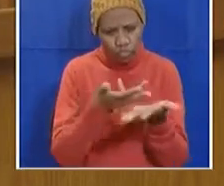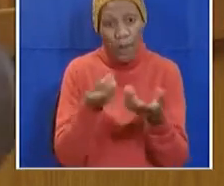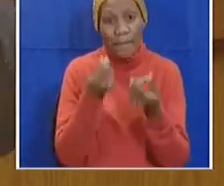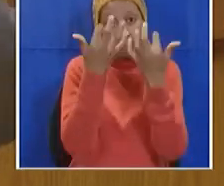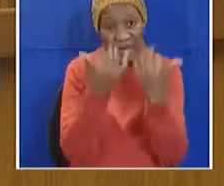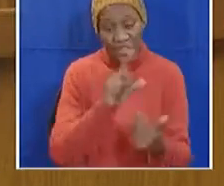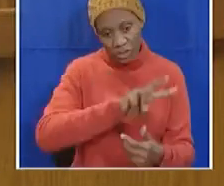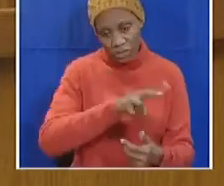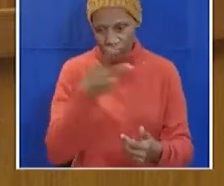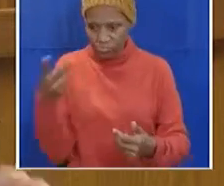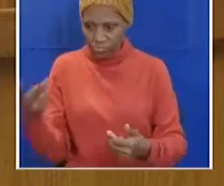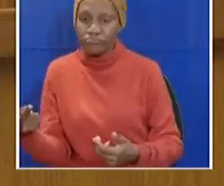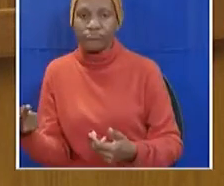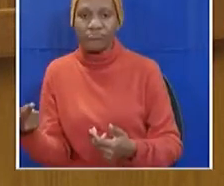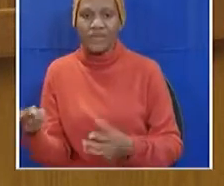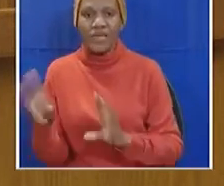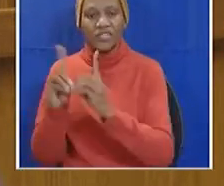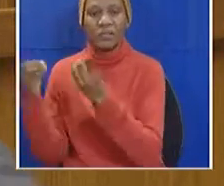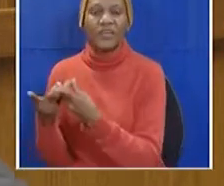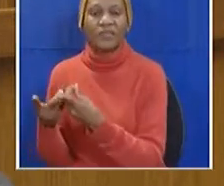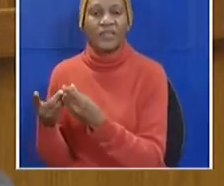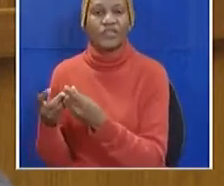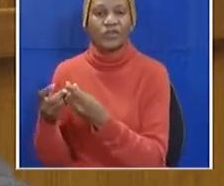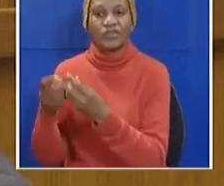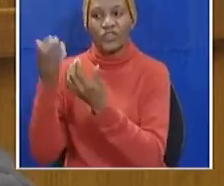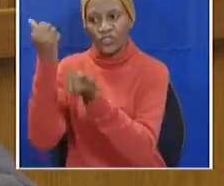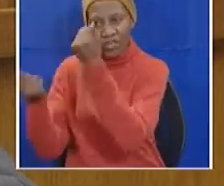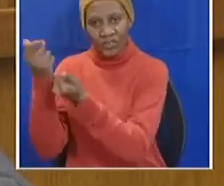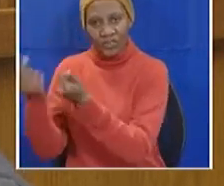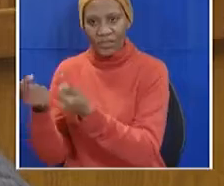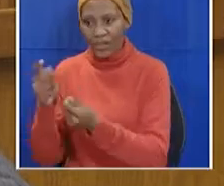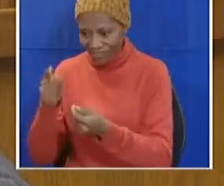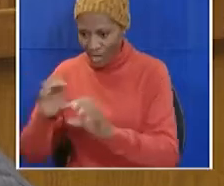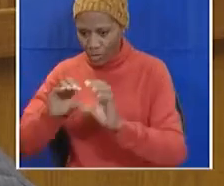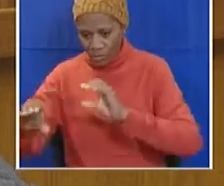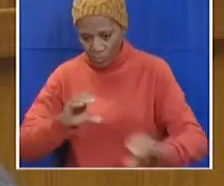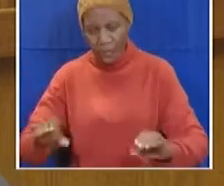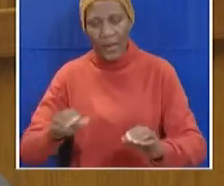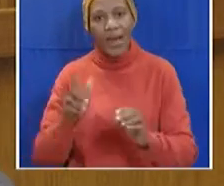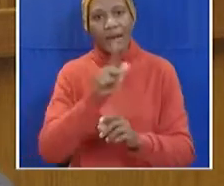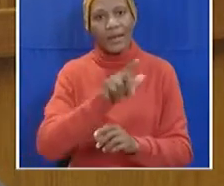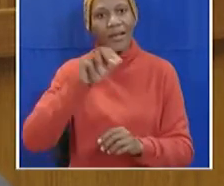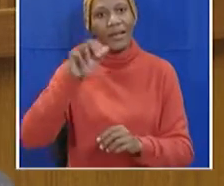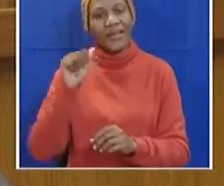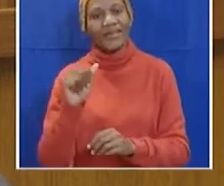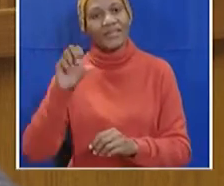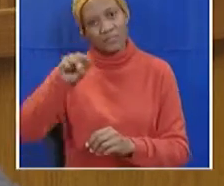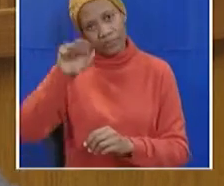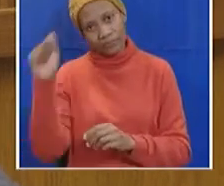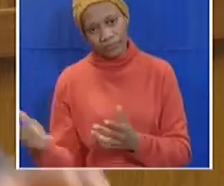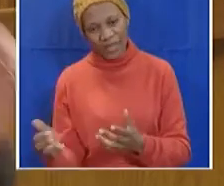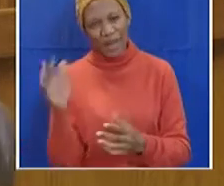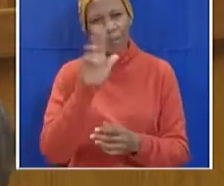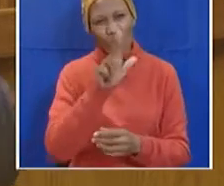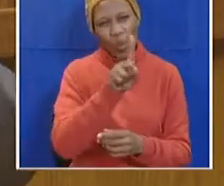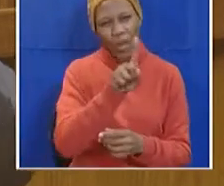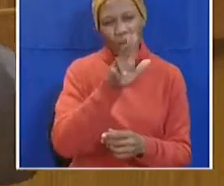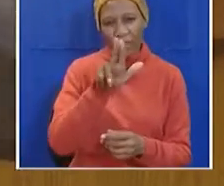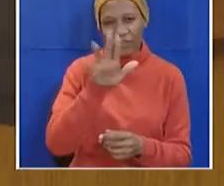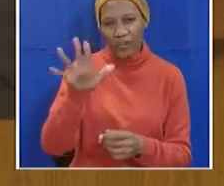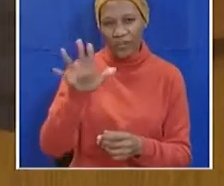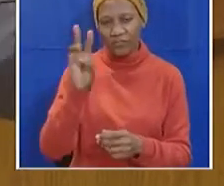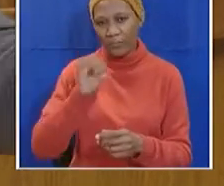that department to the Department of Justice and then to Legal Aid South Africa. That was about 185 million rand that was being